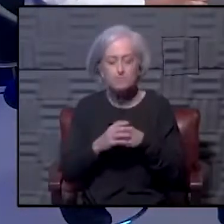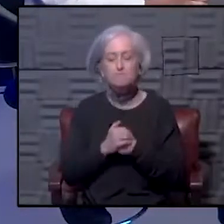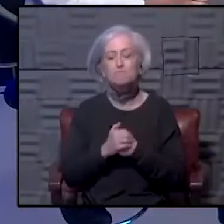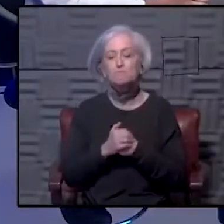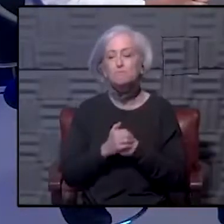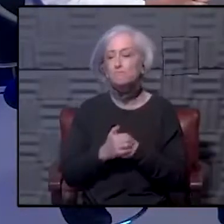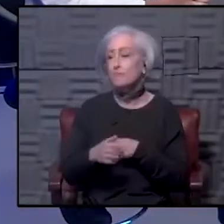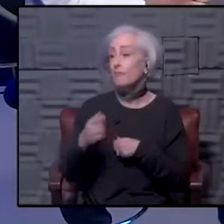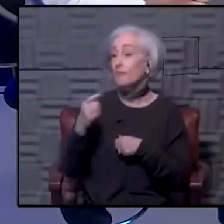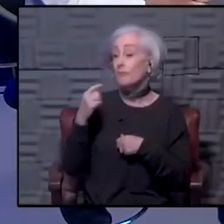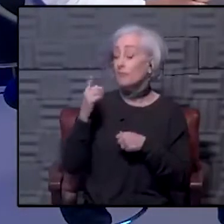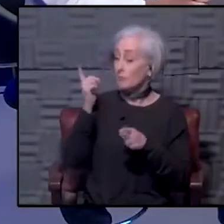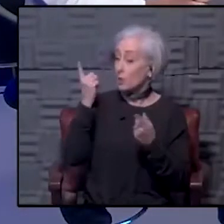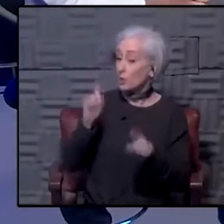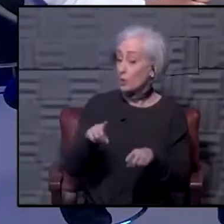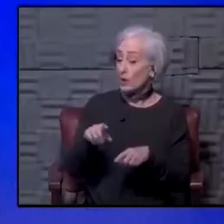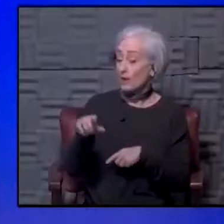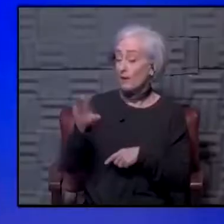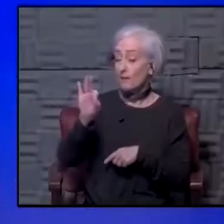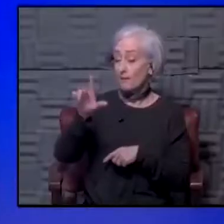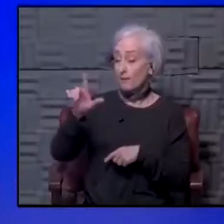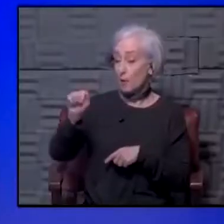Florida, I heard the other day that the